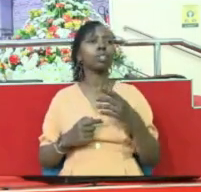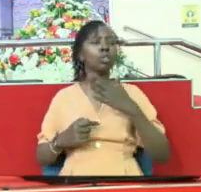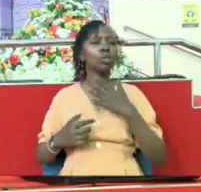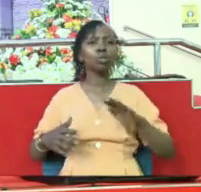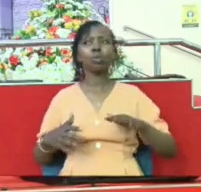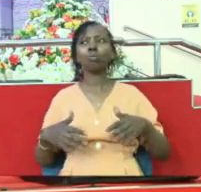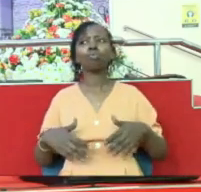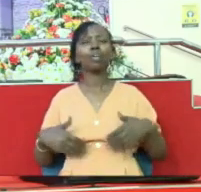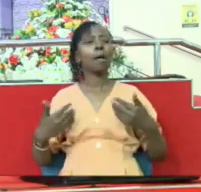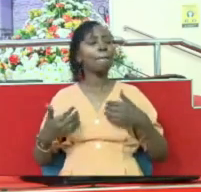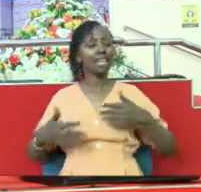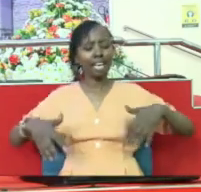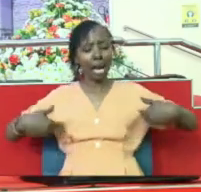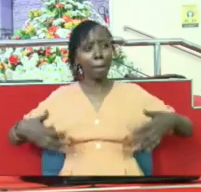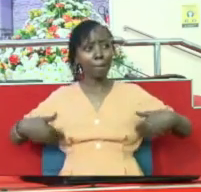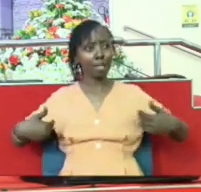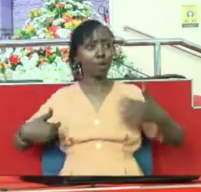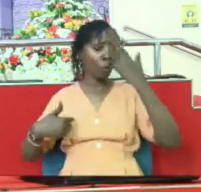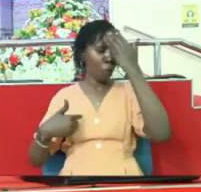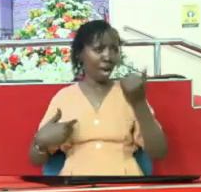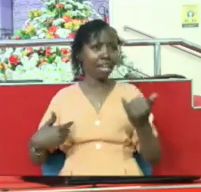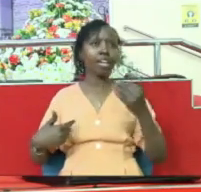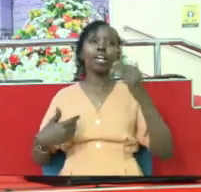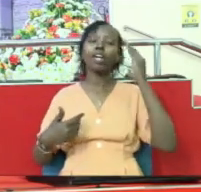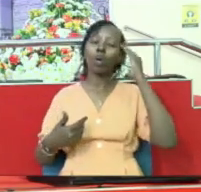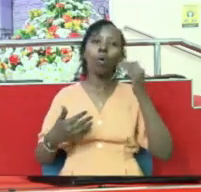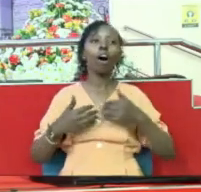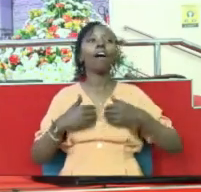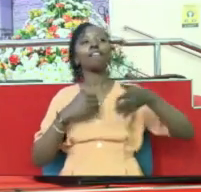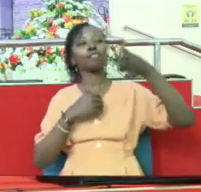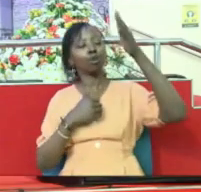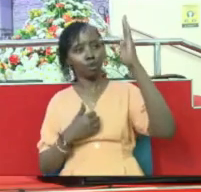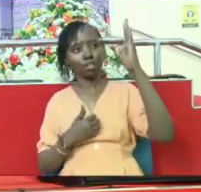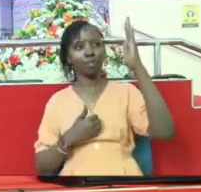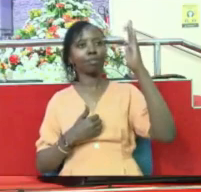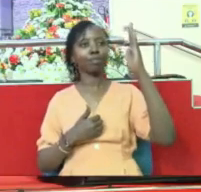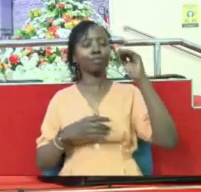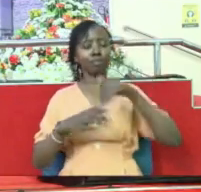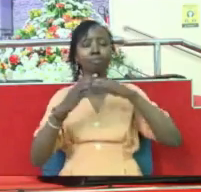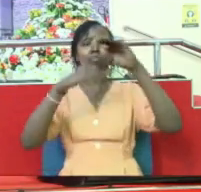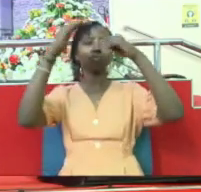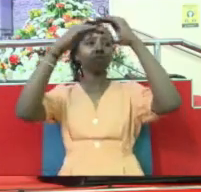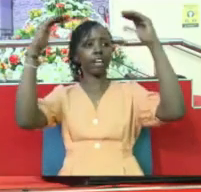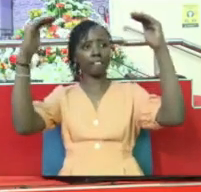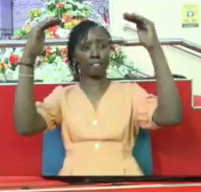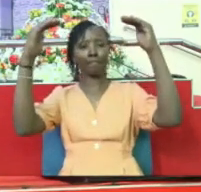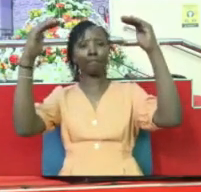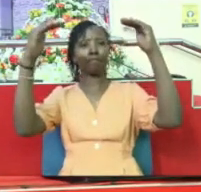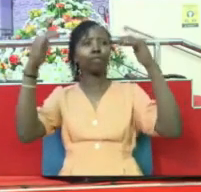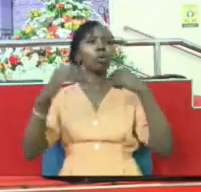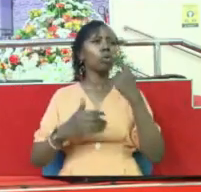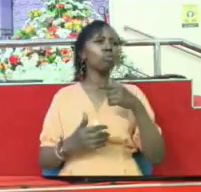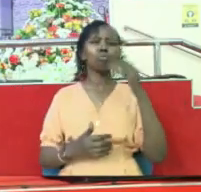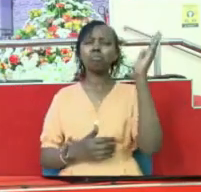because I know there is a God. I know there is a God in heaven. He will